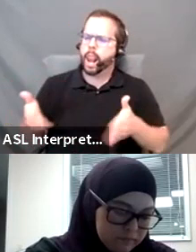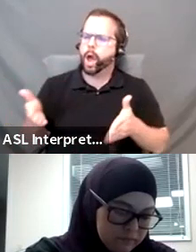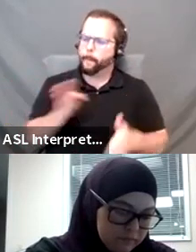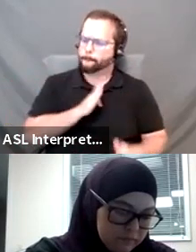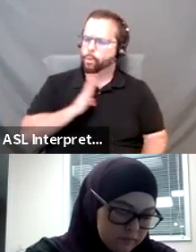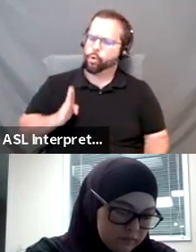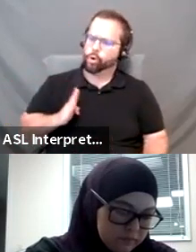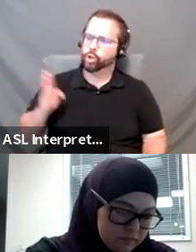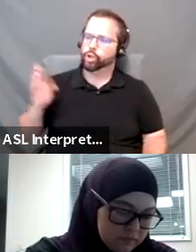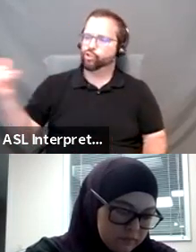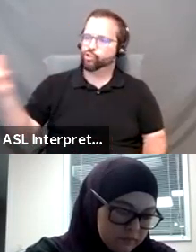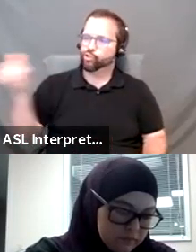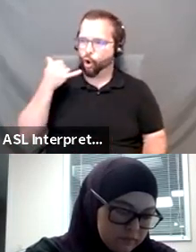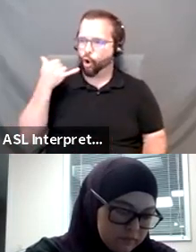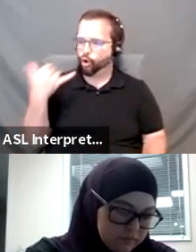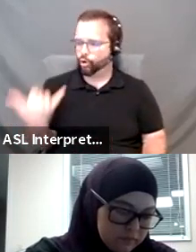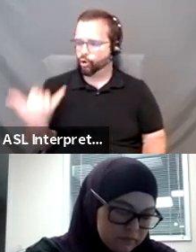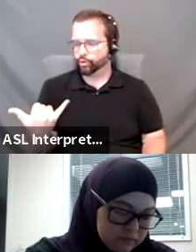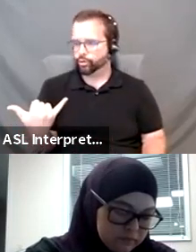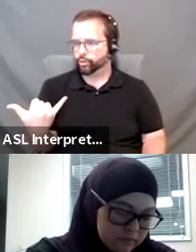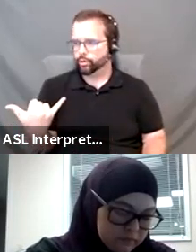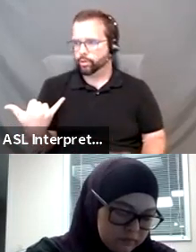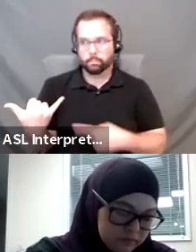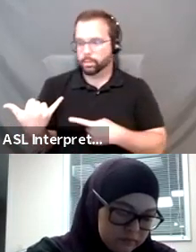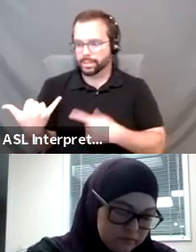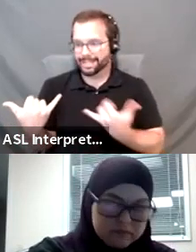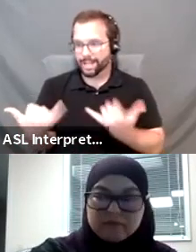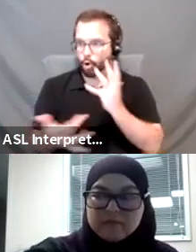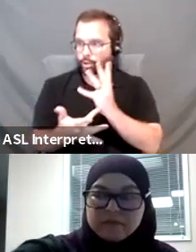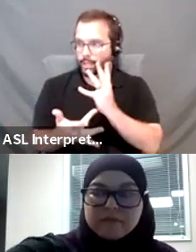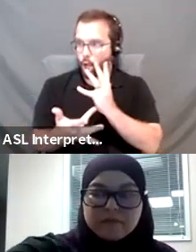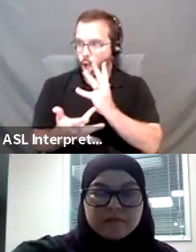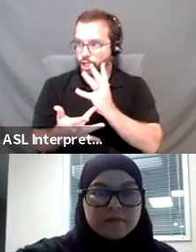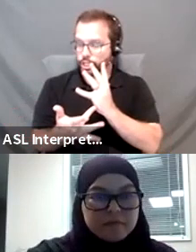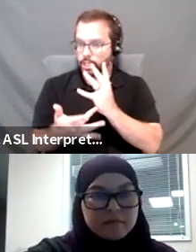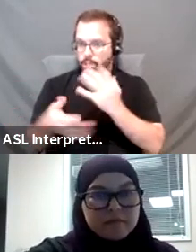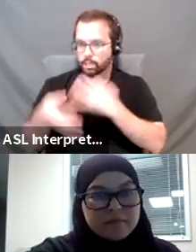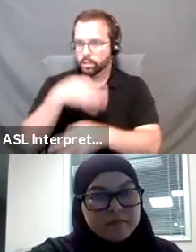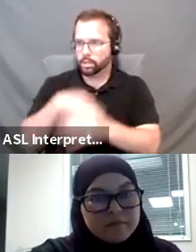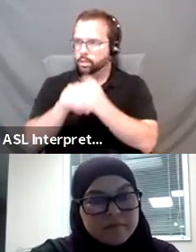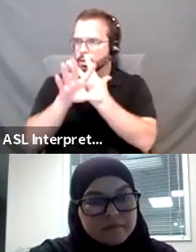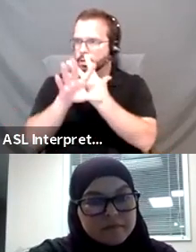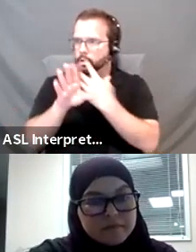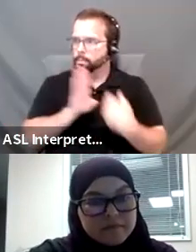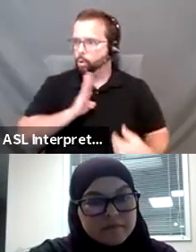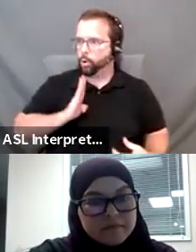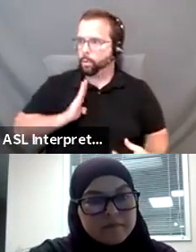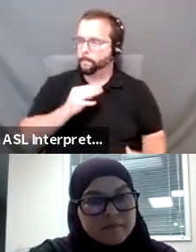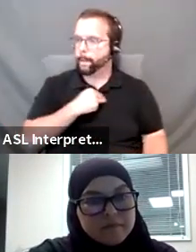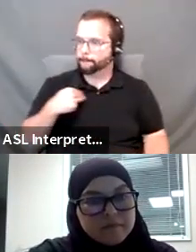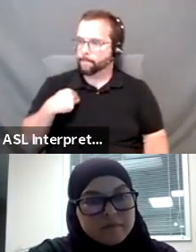the technology, we have more participation from board members who can that have